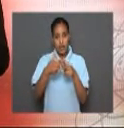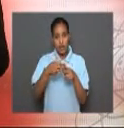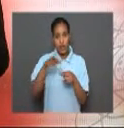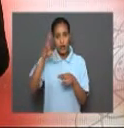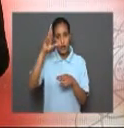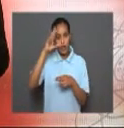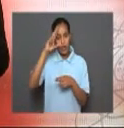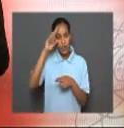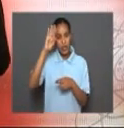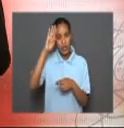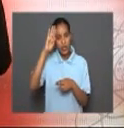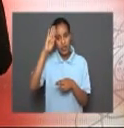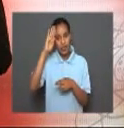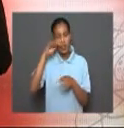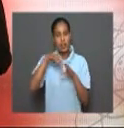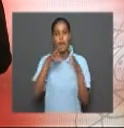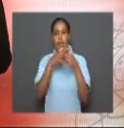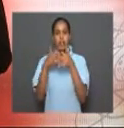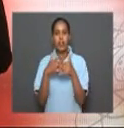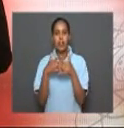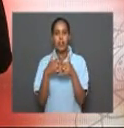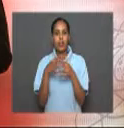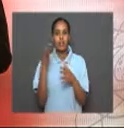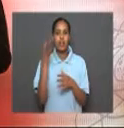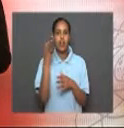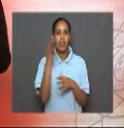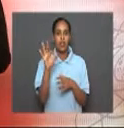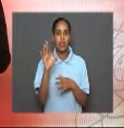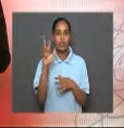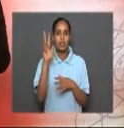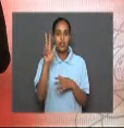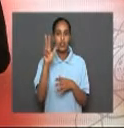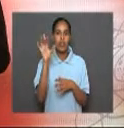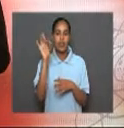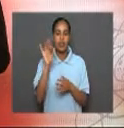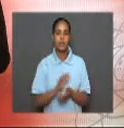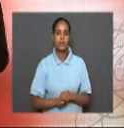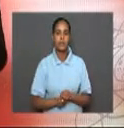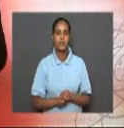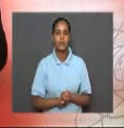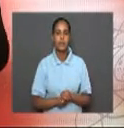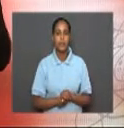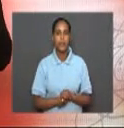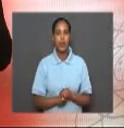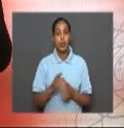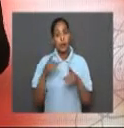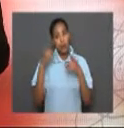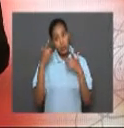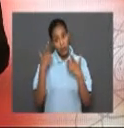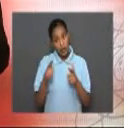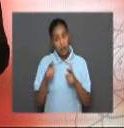Roy Plunkett in America in 1938. While he